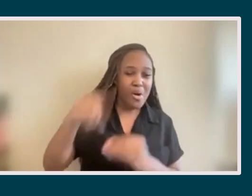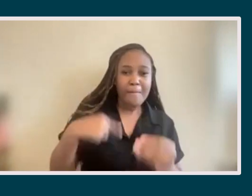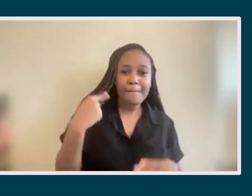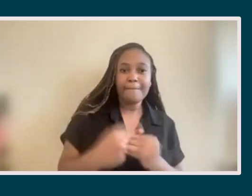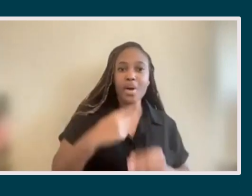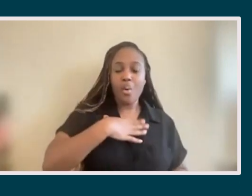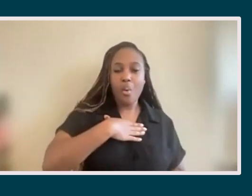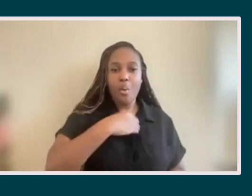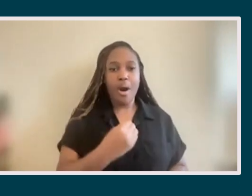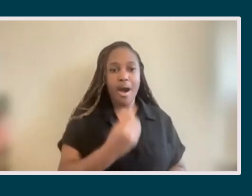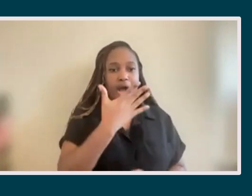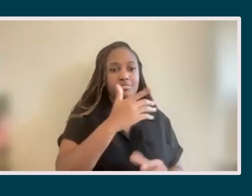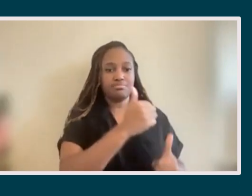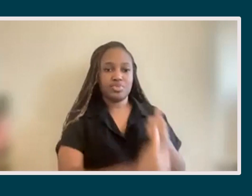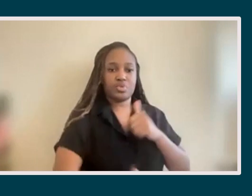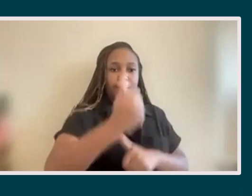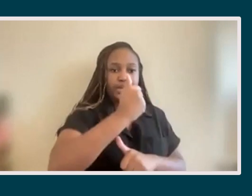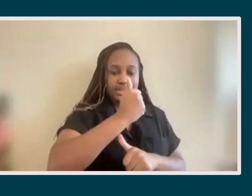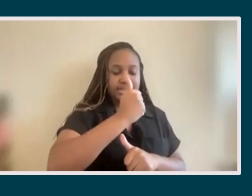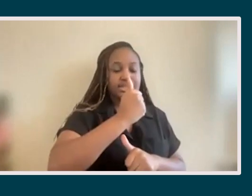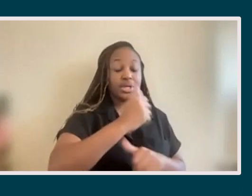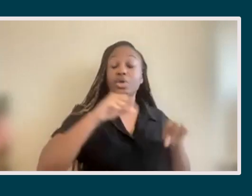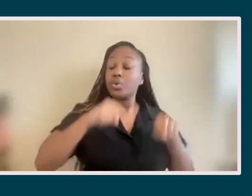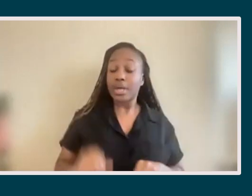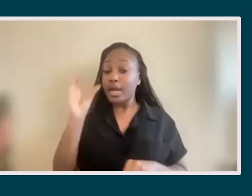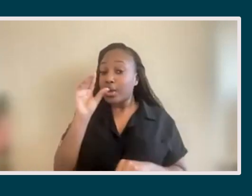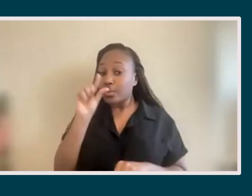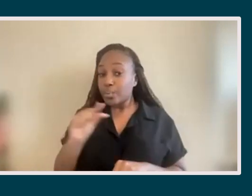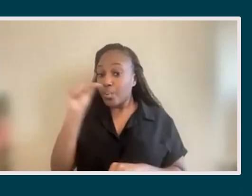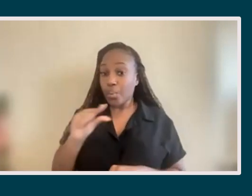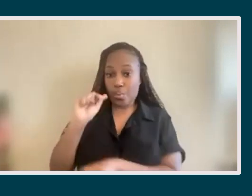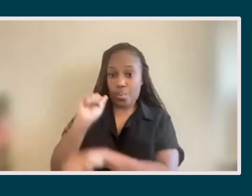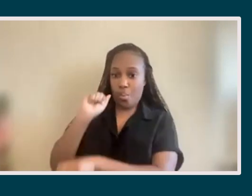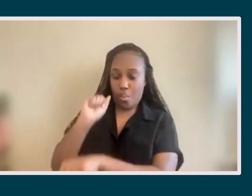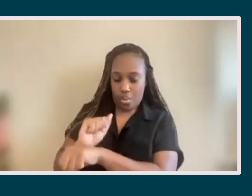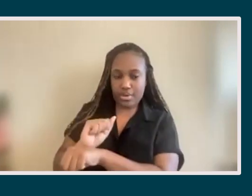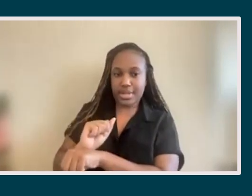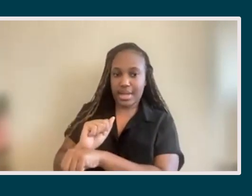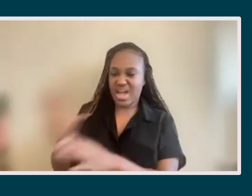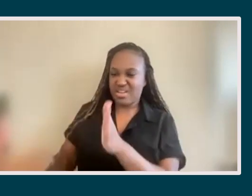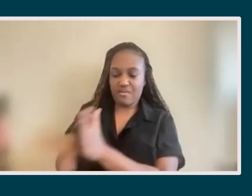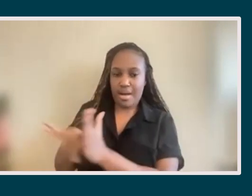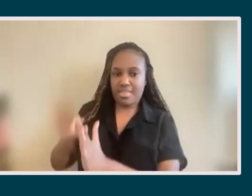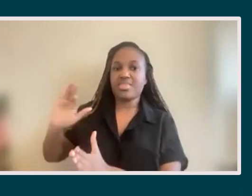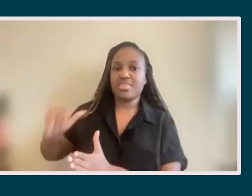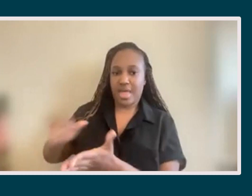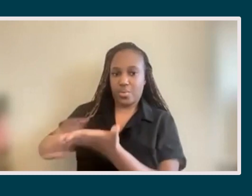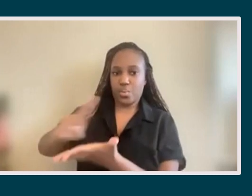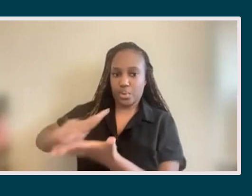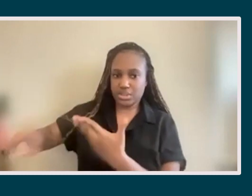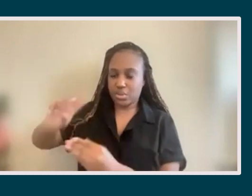and Kenneth Jones's work and reference that research that Laura is referring to, or the